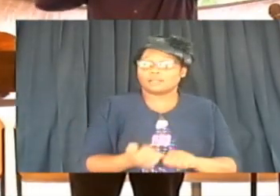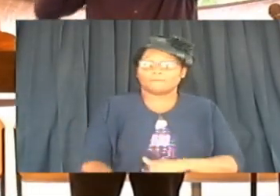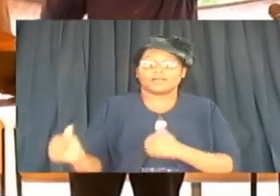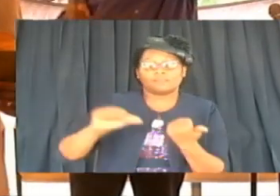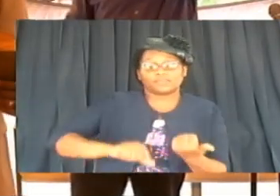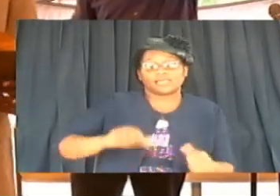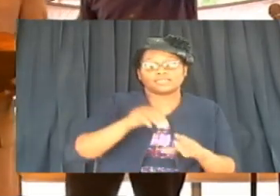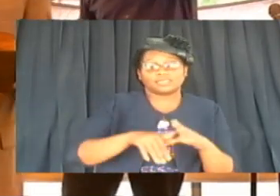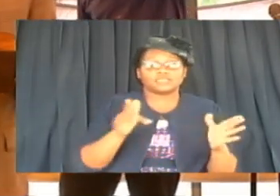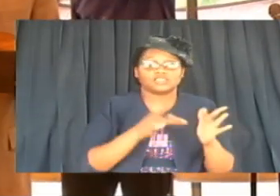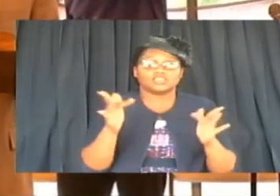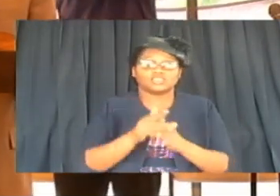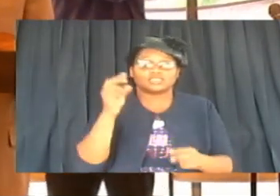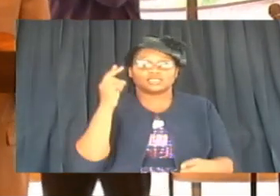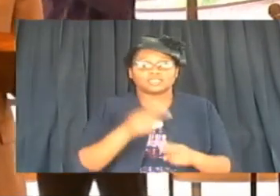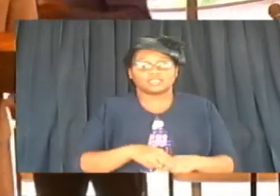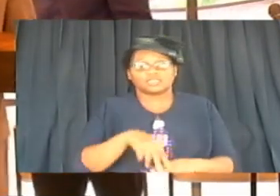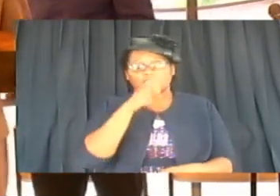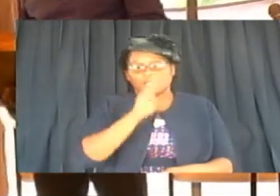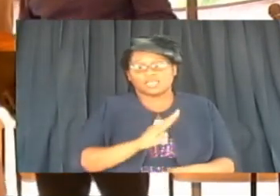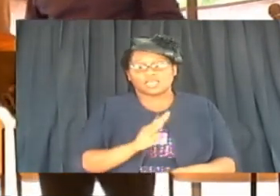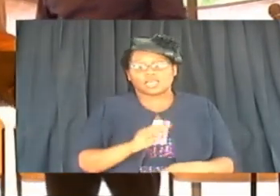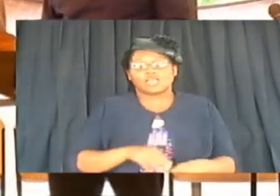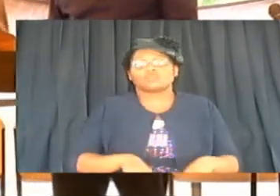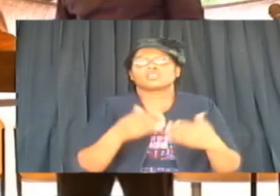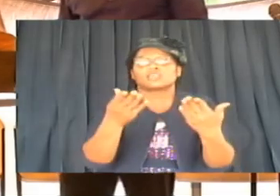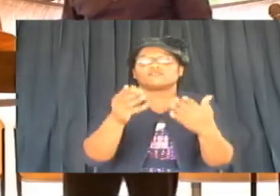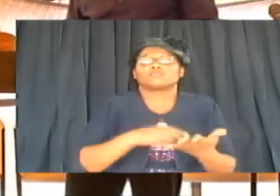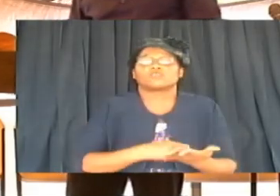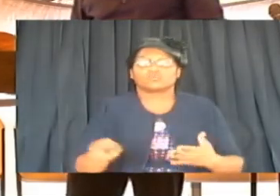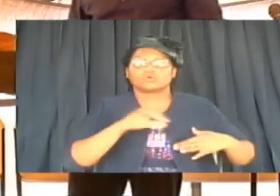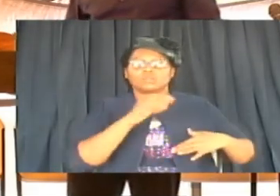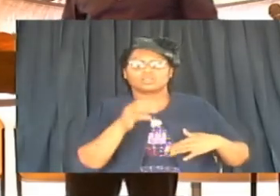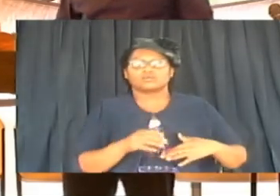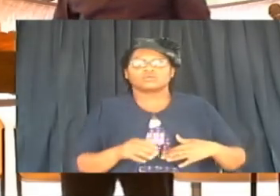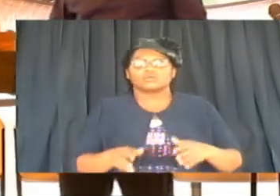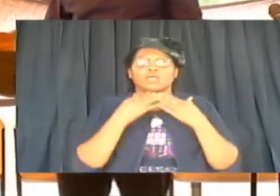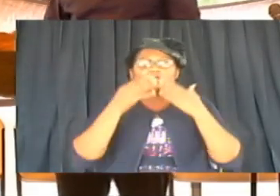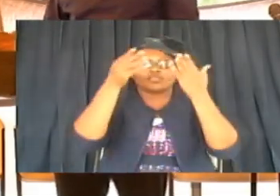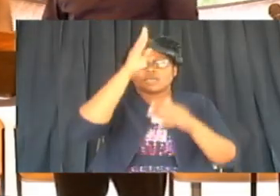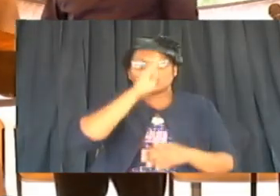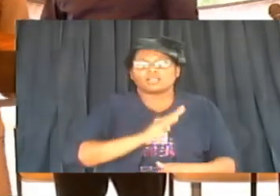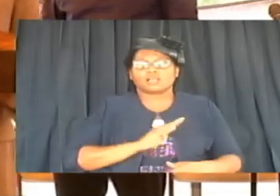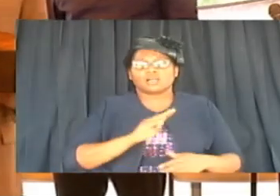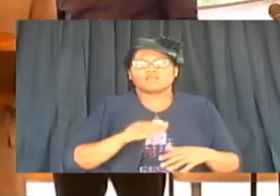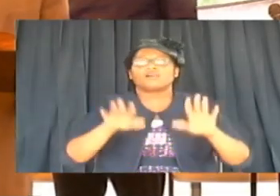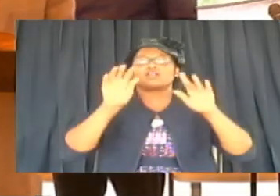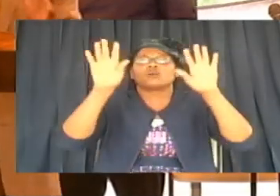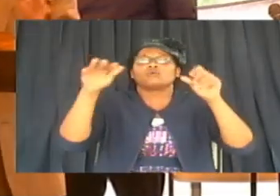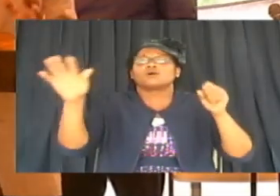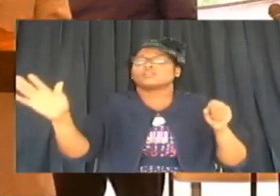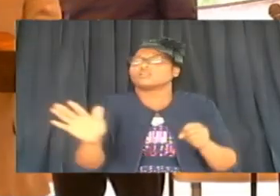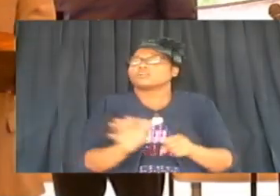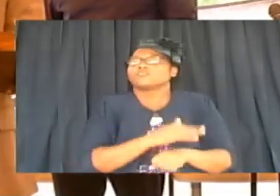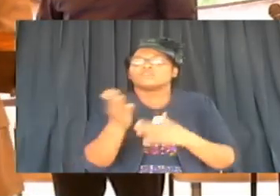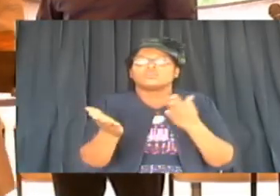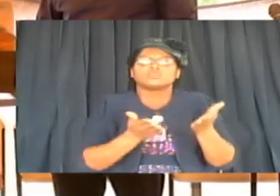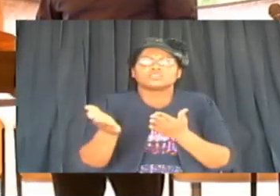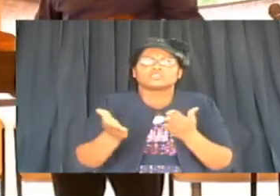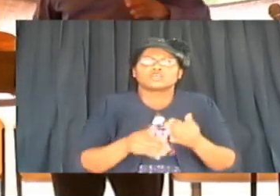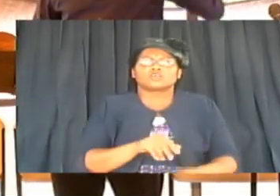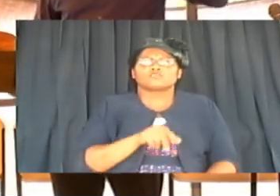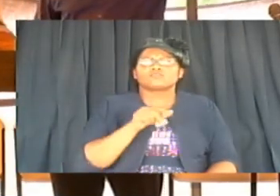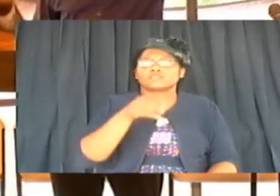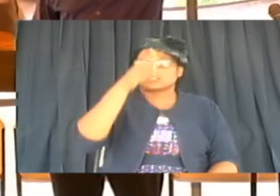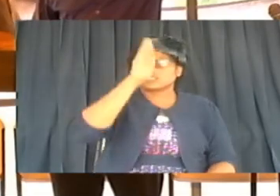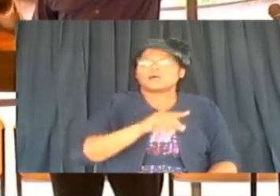us pray right now. Great God, again, we thank you, God, for a wonderful service. We thank you, God, that you showed up today. Your